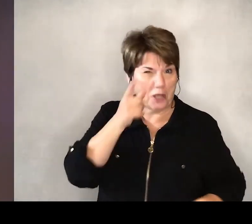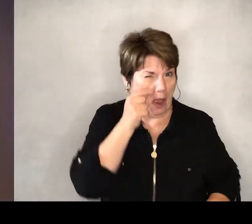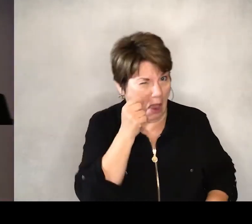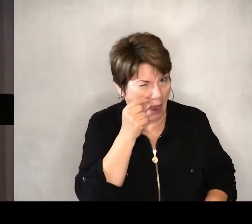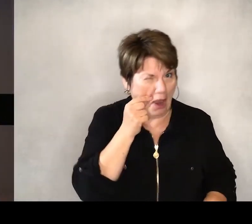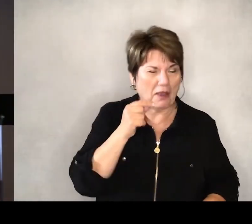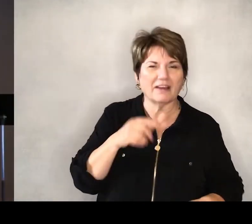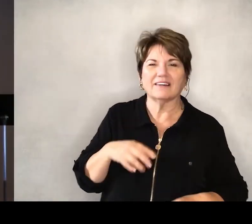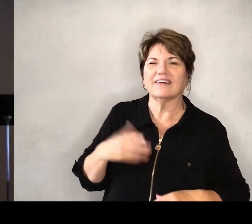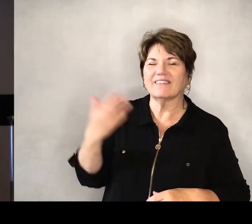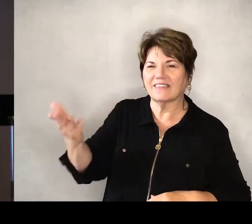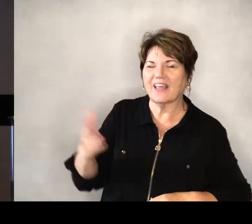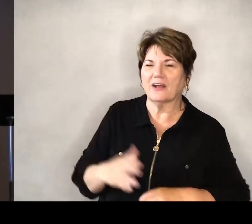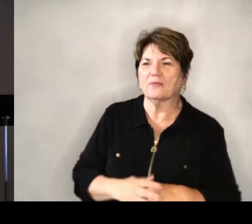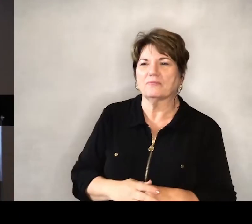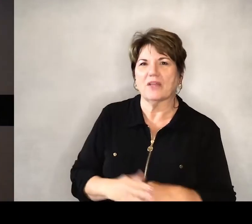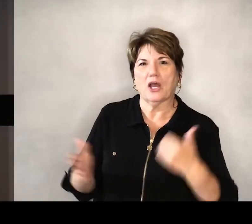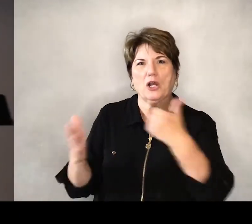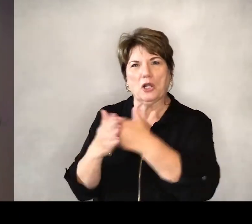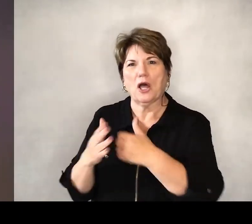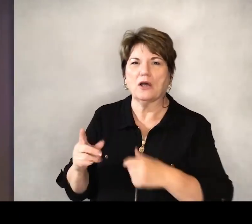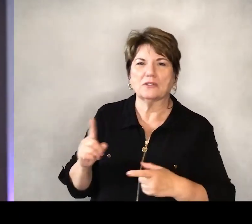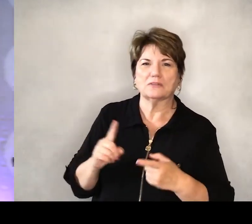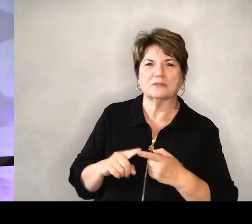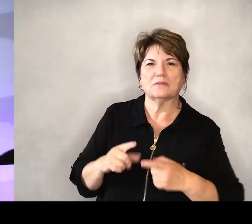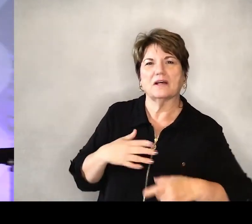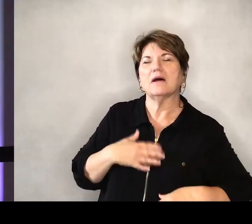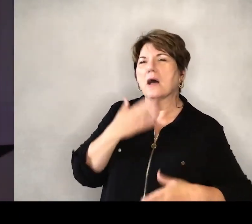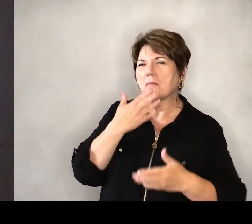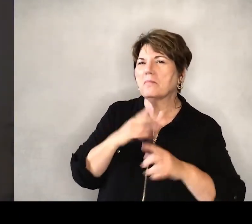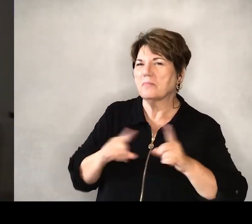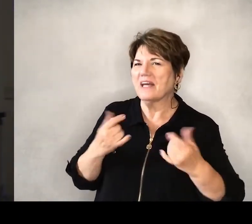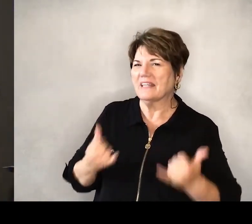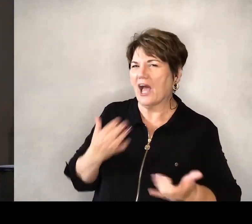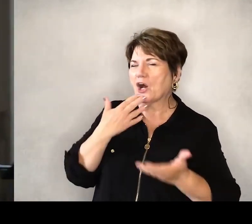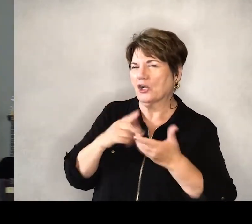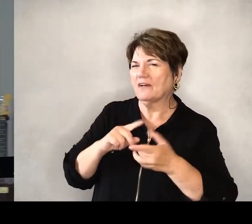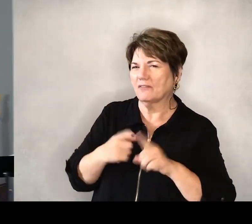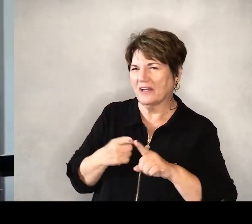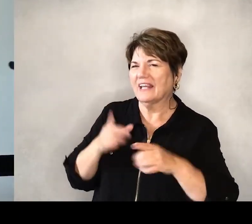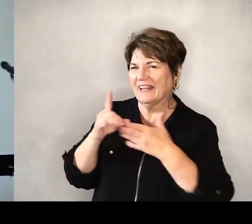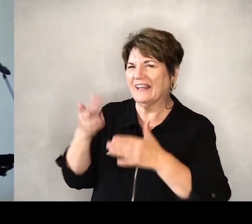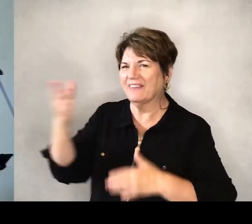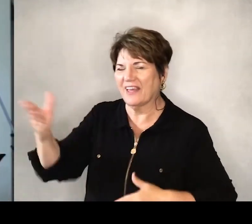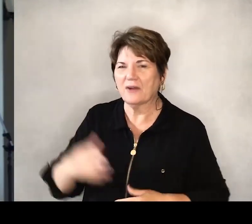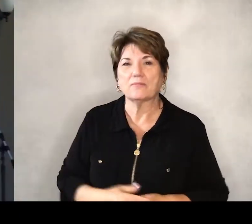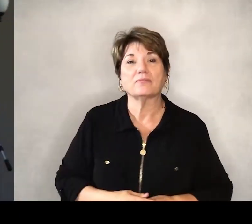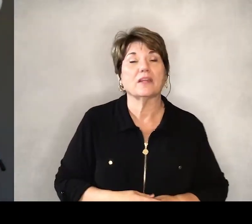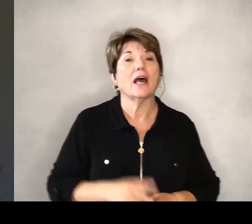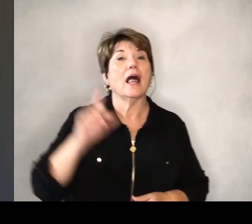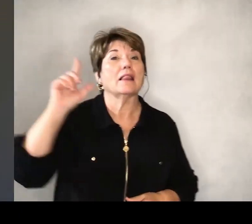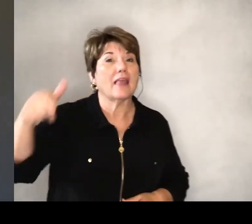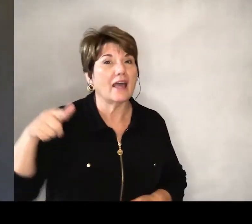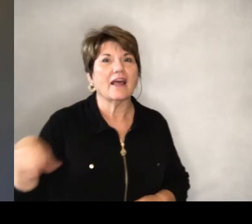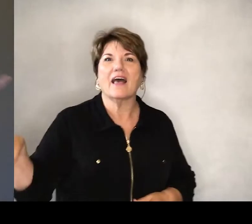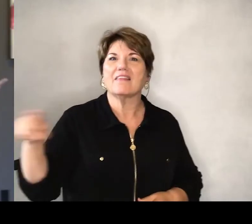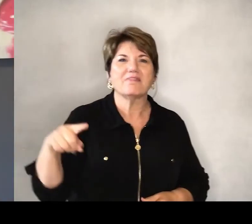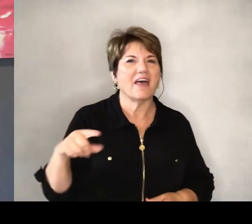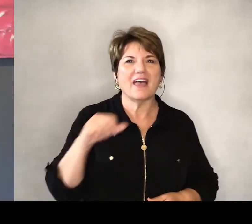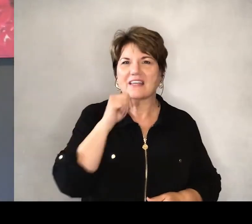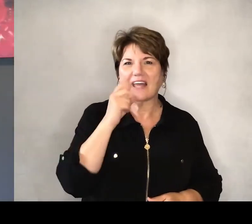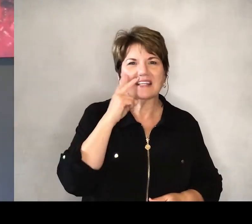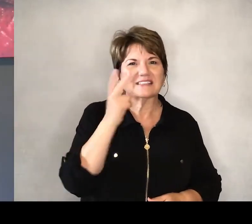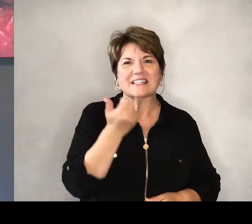in Westlake Village, California, that is run by a good friend of mine now, right? Come to find out later, they didn't look at